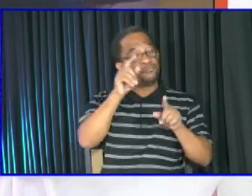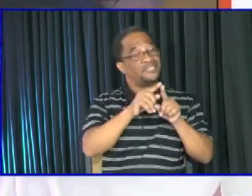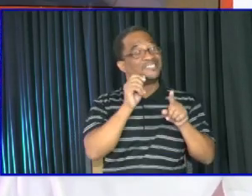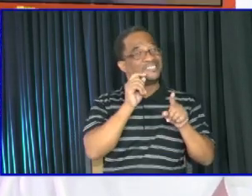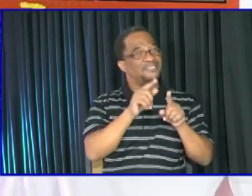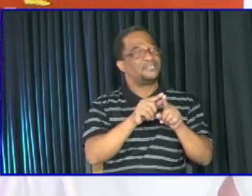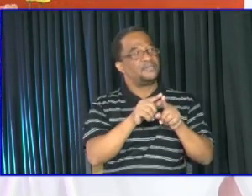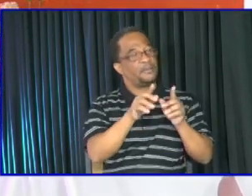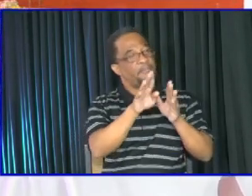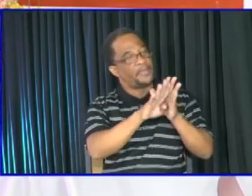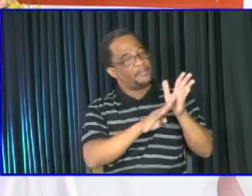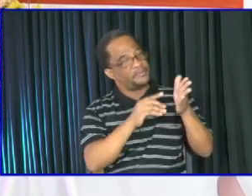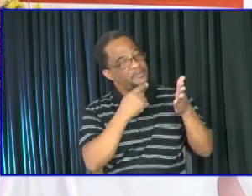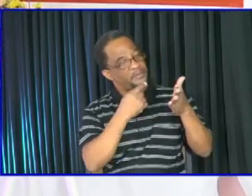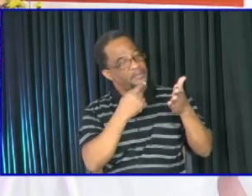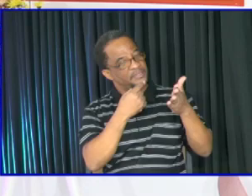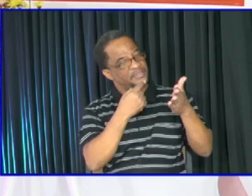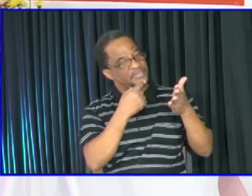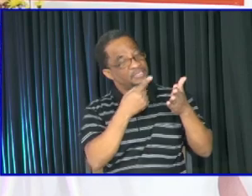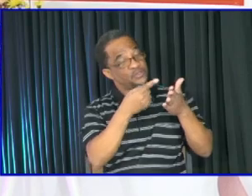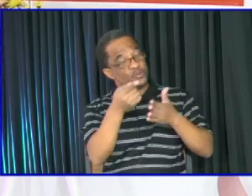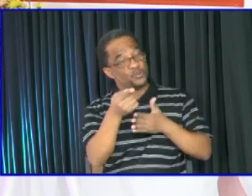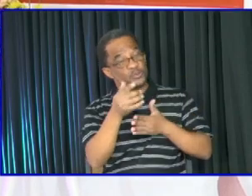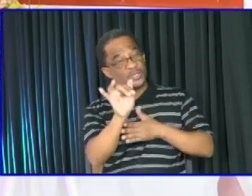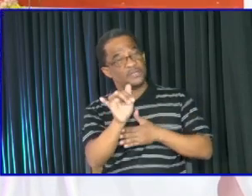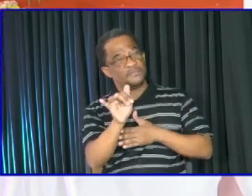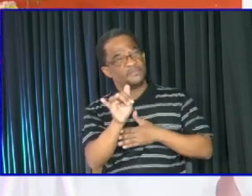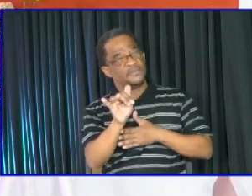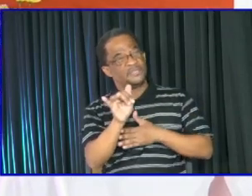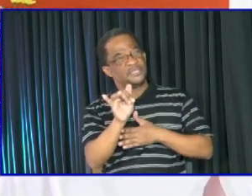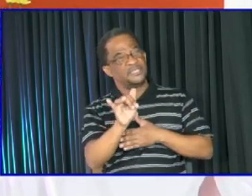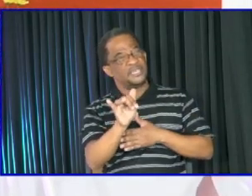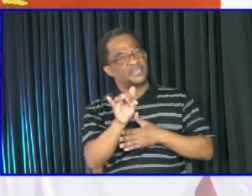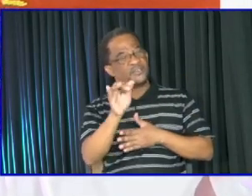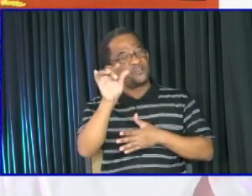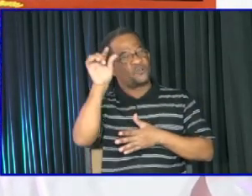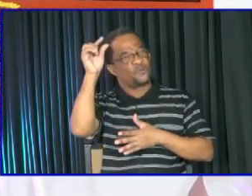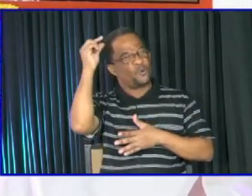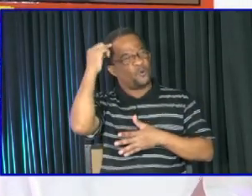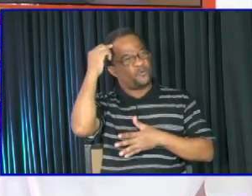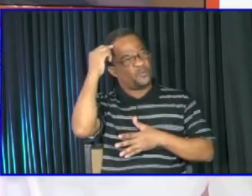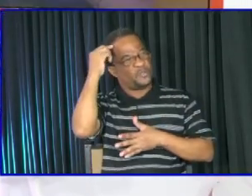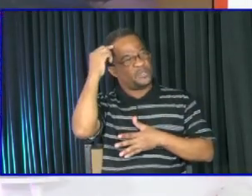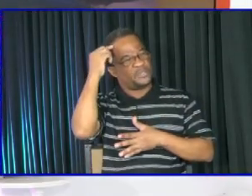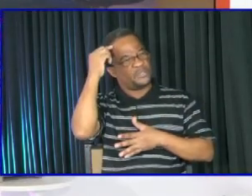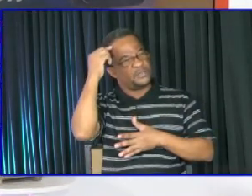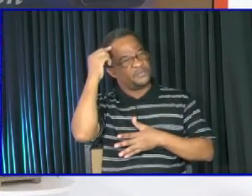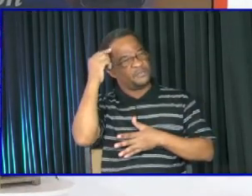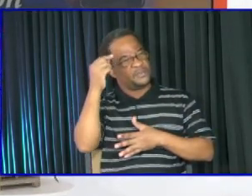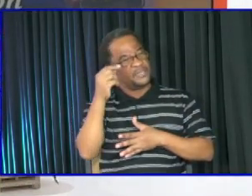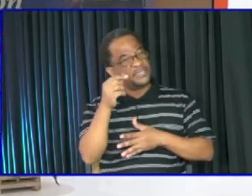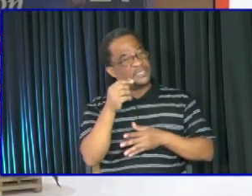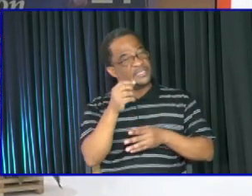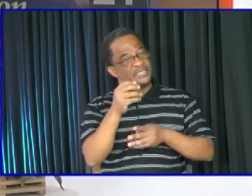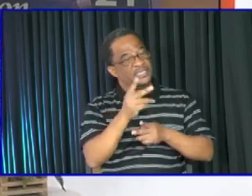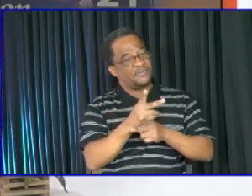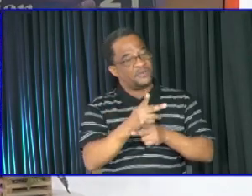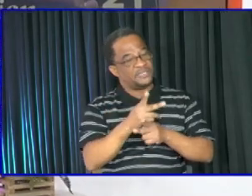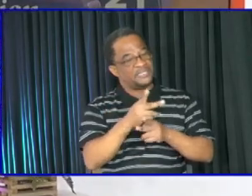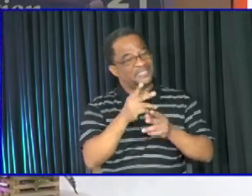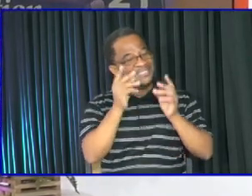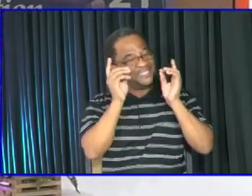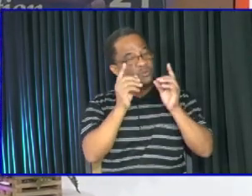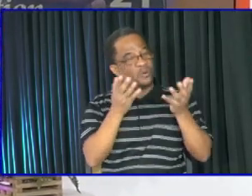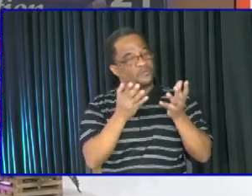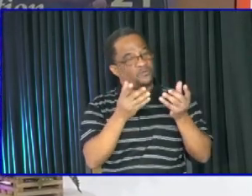the Bible makes it clear that Pilate, being careful of what he decided to do,